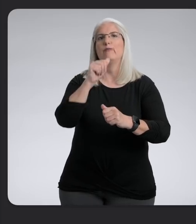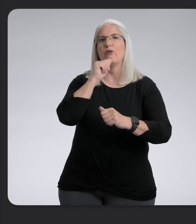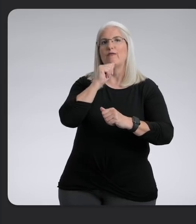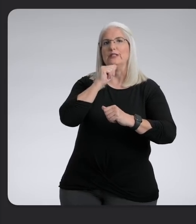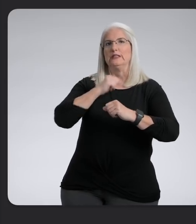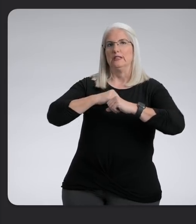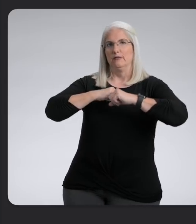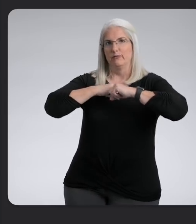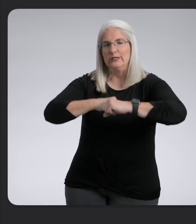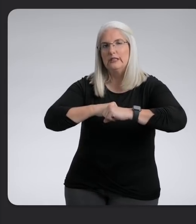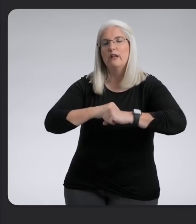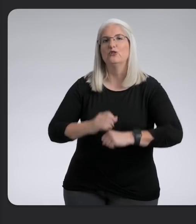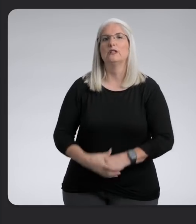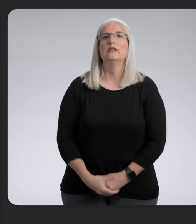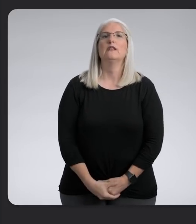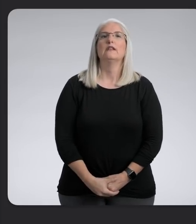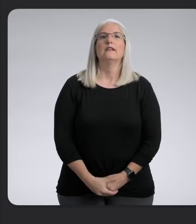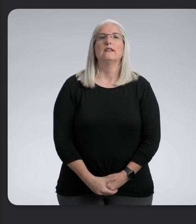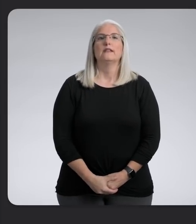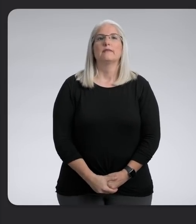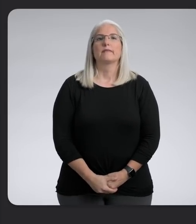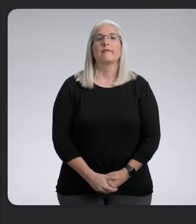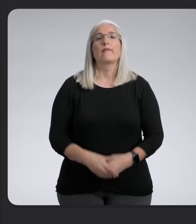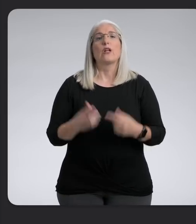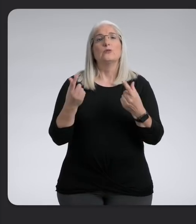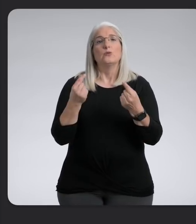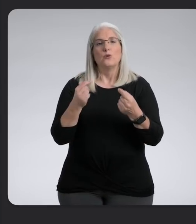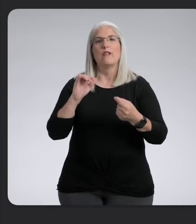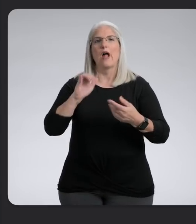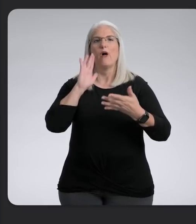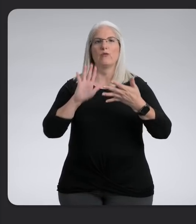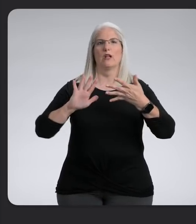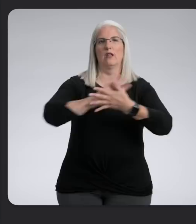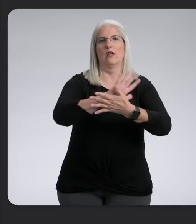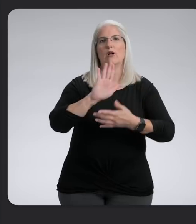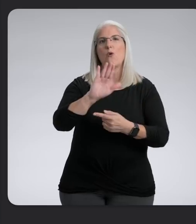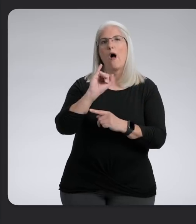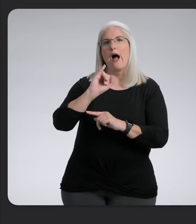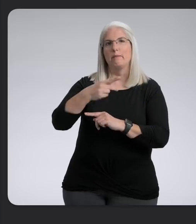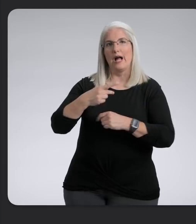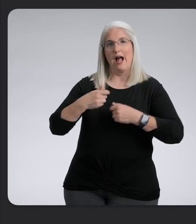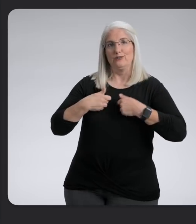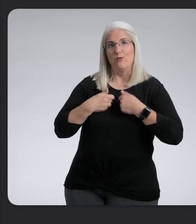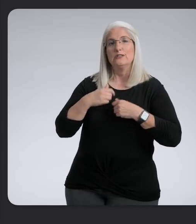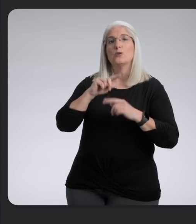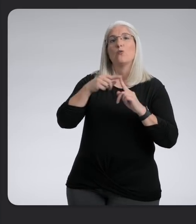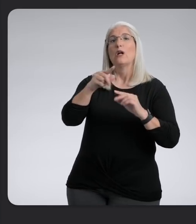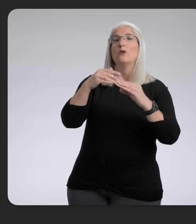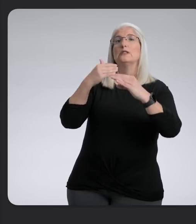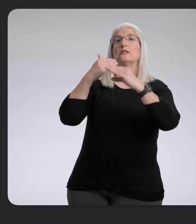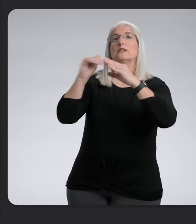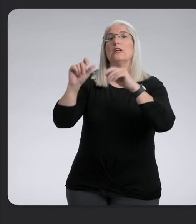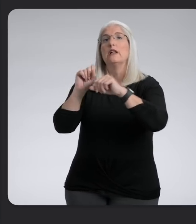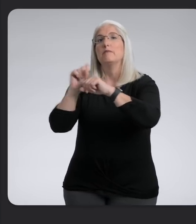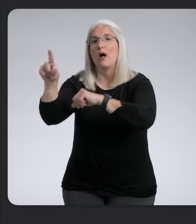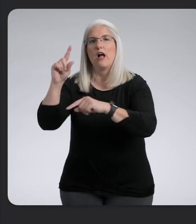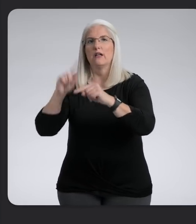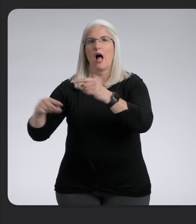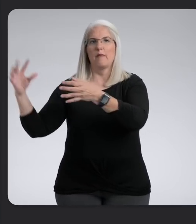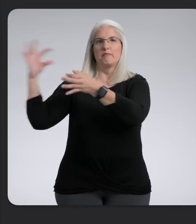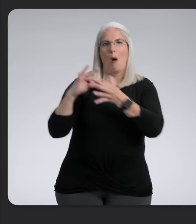does. It hides your IP address so senders can't link it to your other online activity or determine your